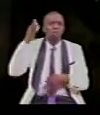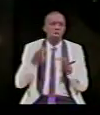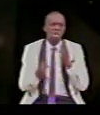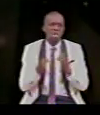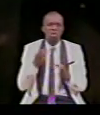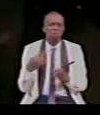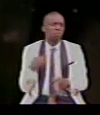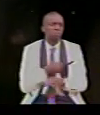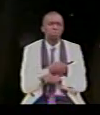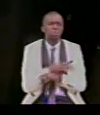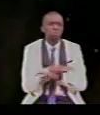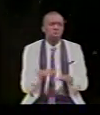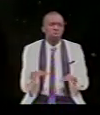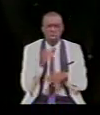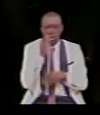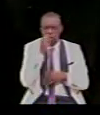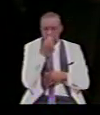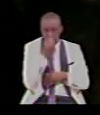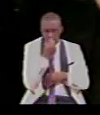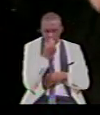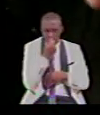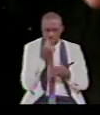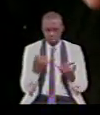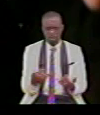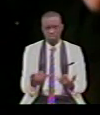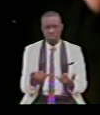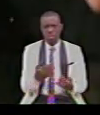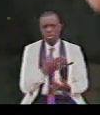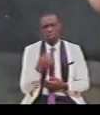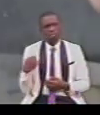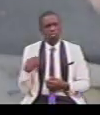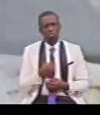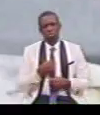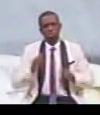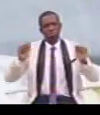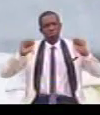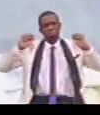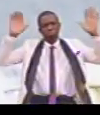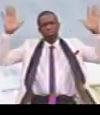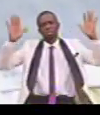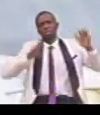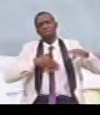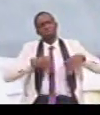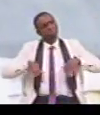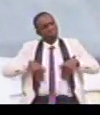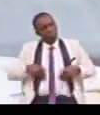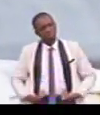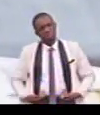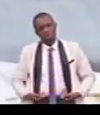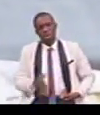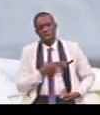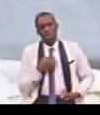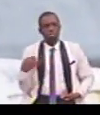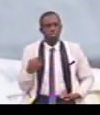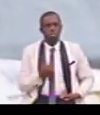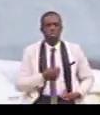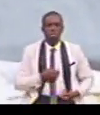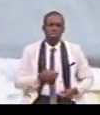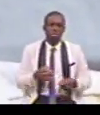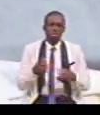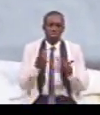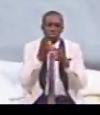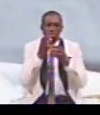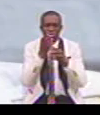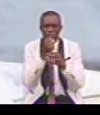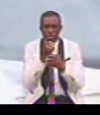now, and we shut up, and we pack up, and we fold up, and we melt down like wax, and